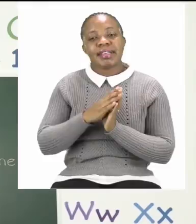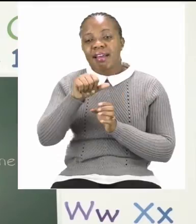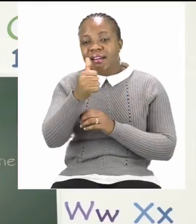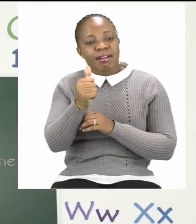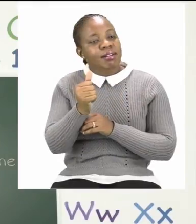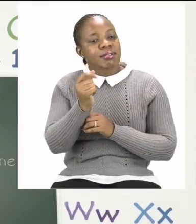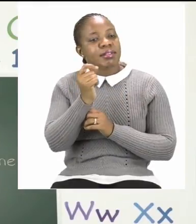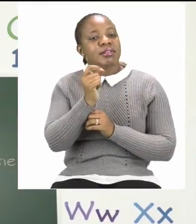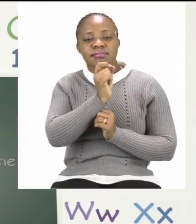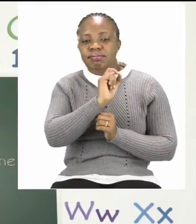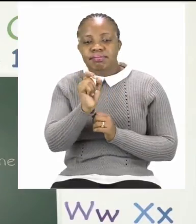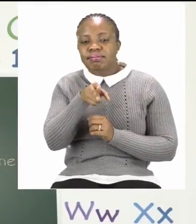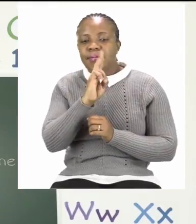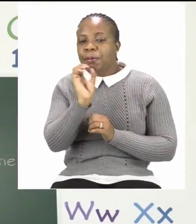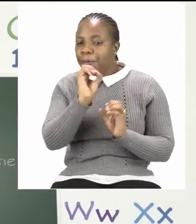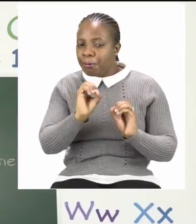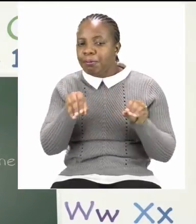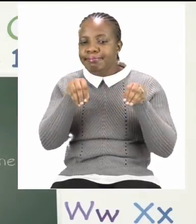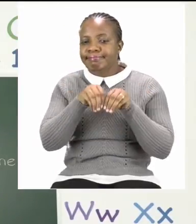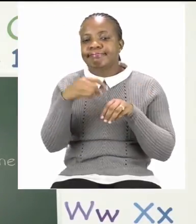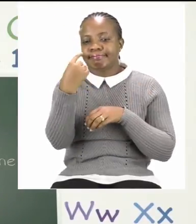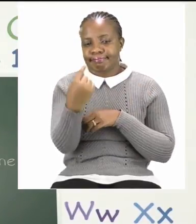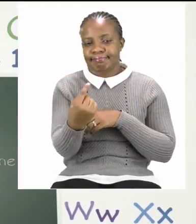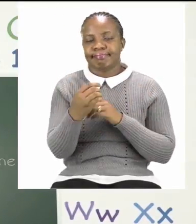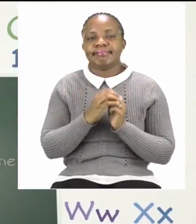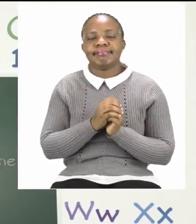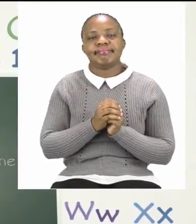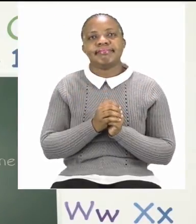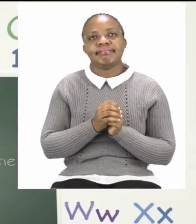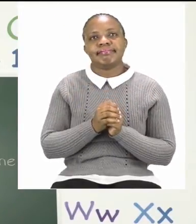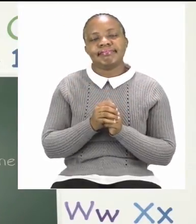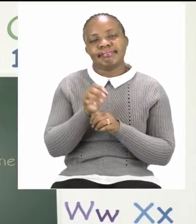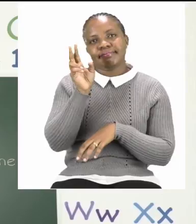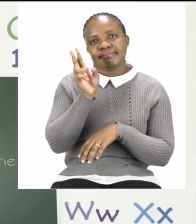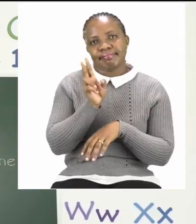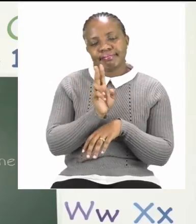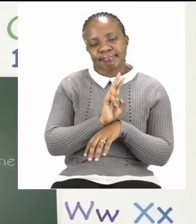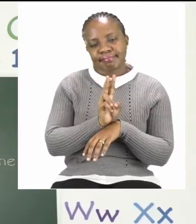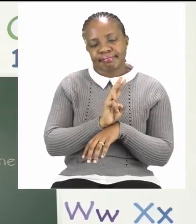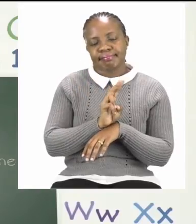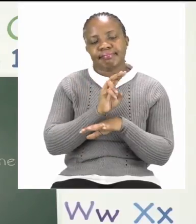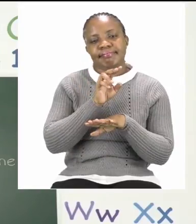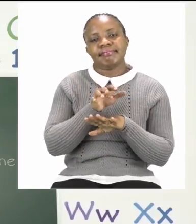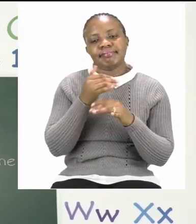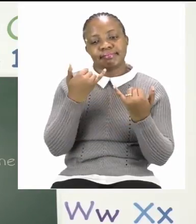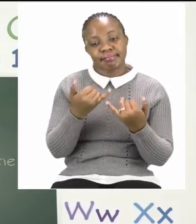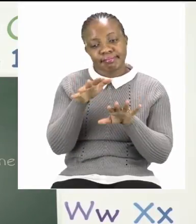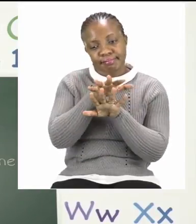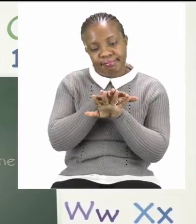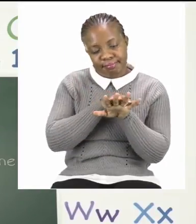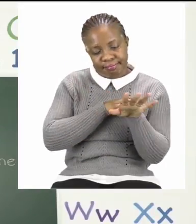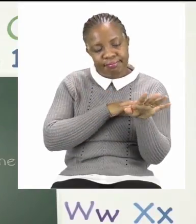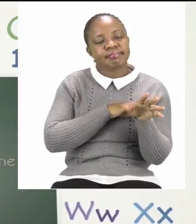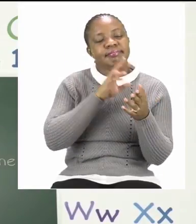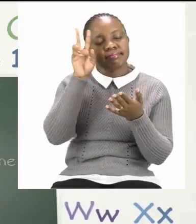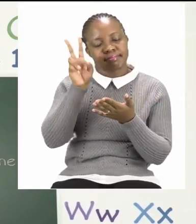yourself, and when we come back, we will have another different exercise. Take your time, read every pronoun, and